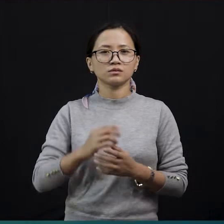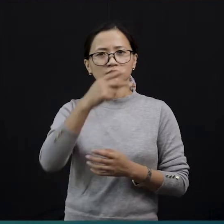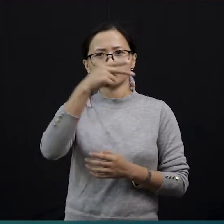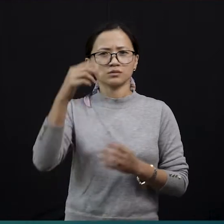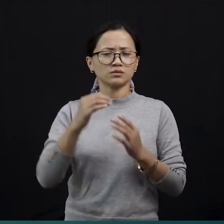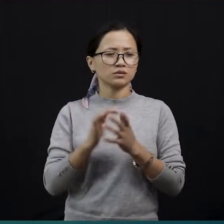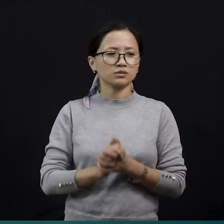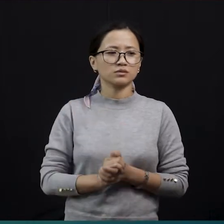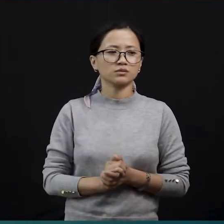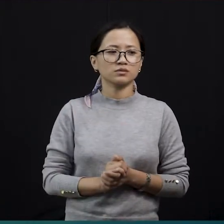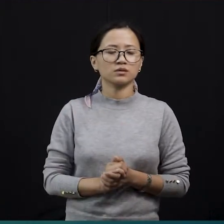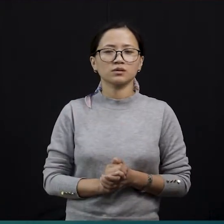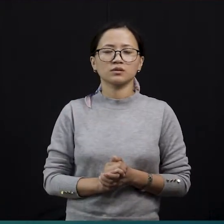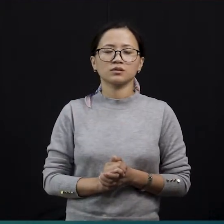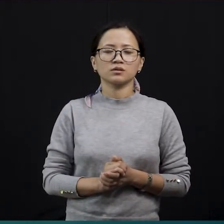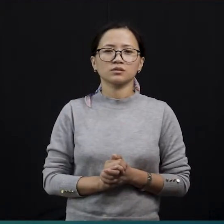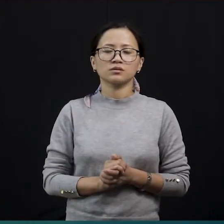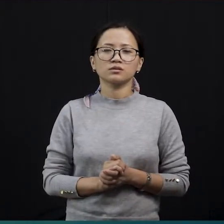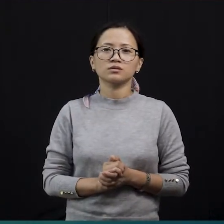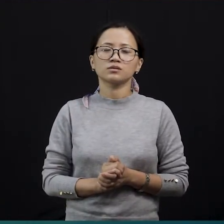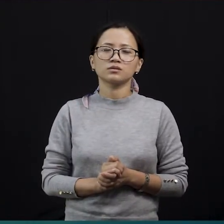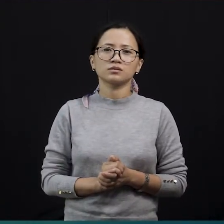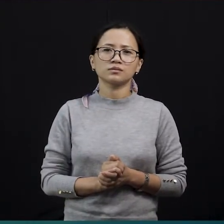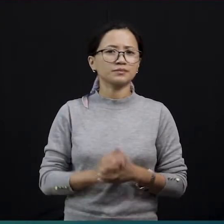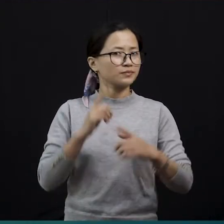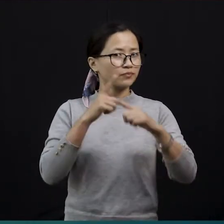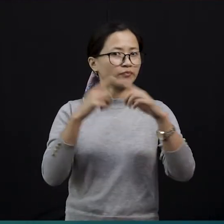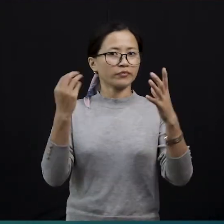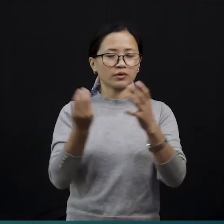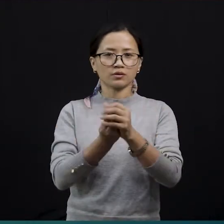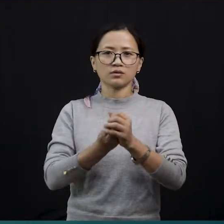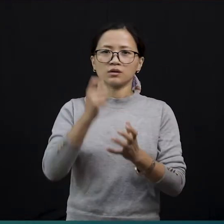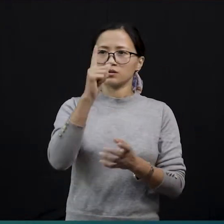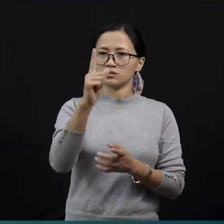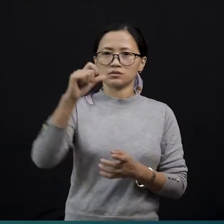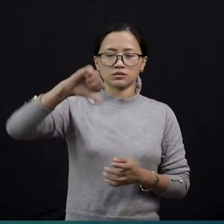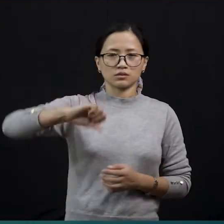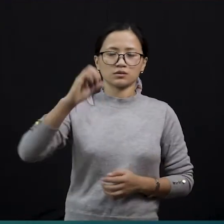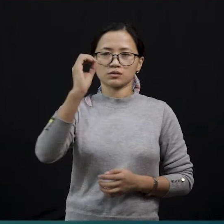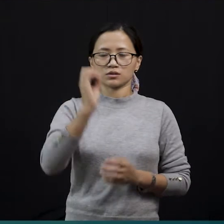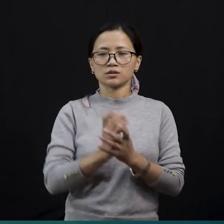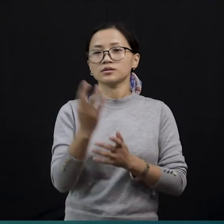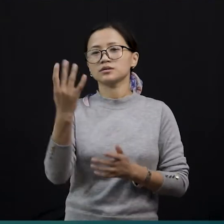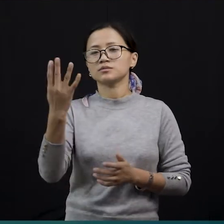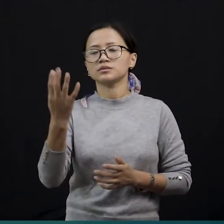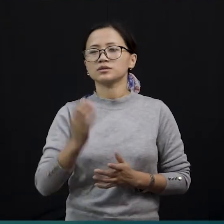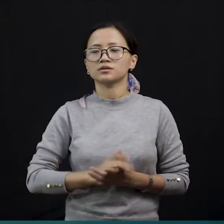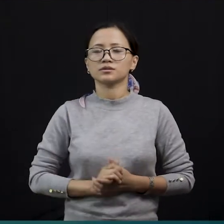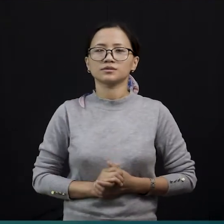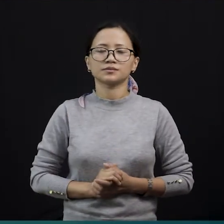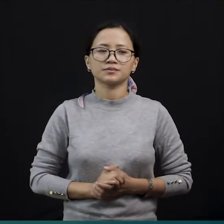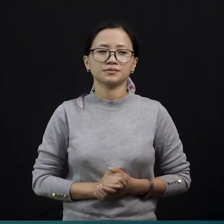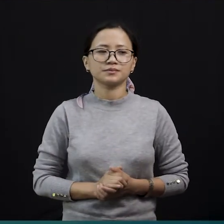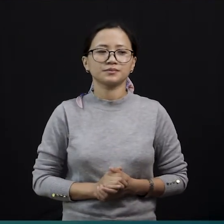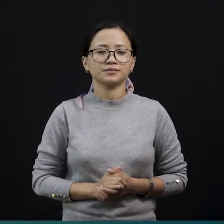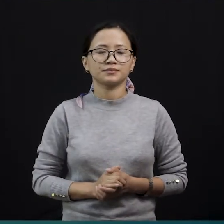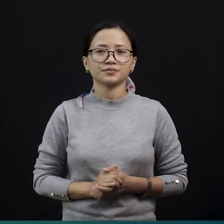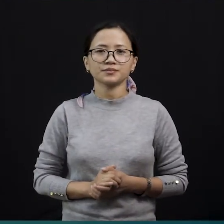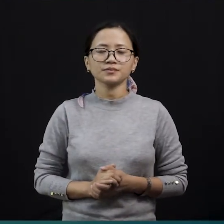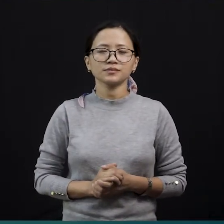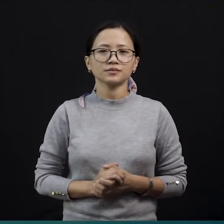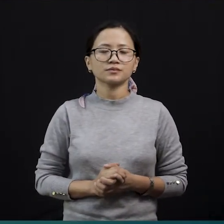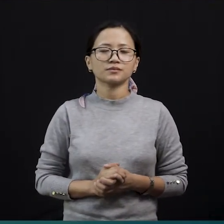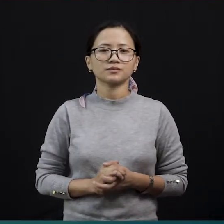to 180 plus 10. When you will plus them, add them up, you will get how much, children? You will